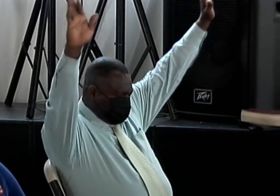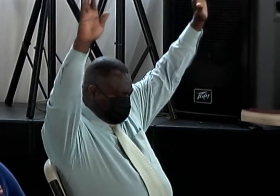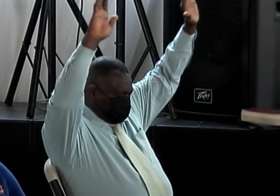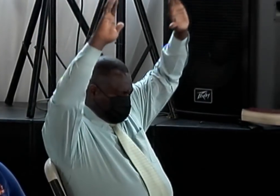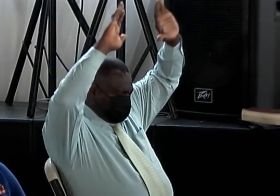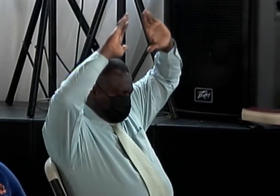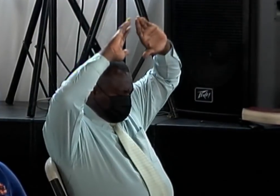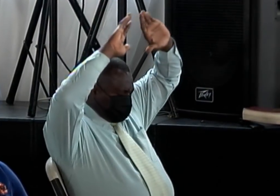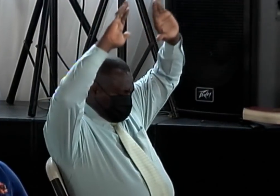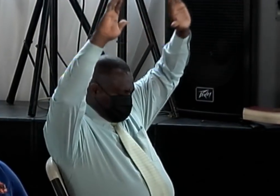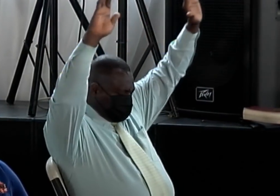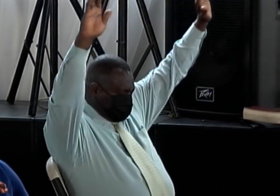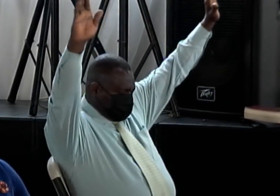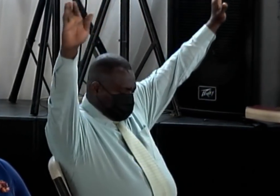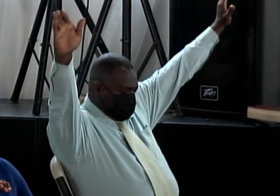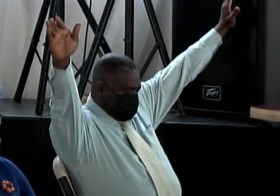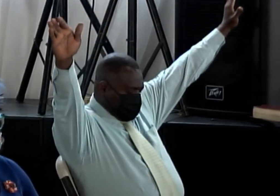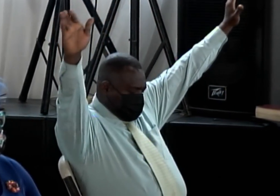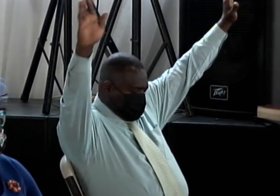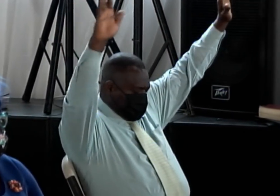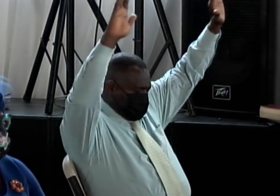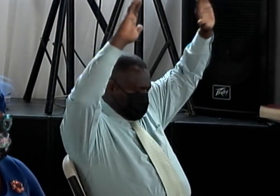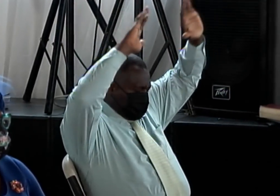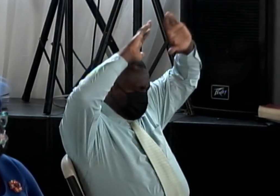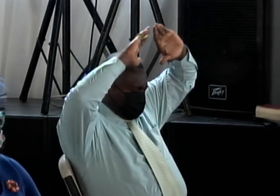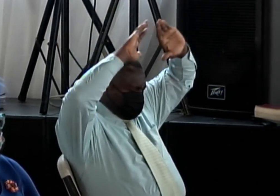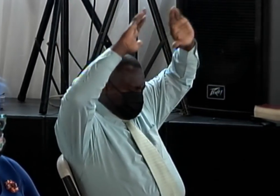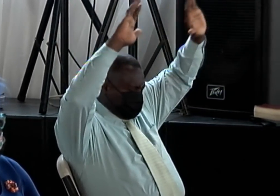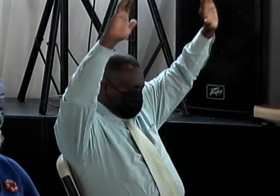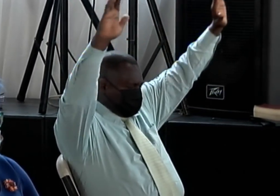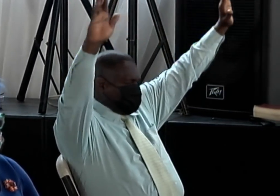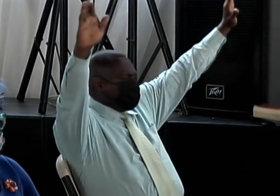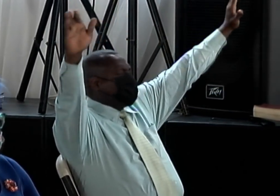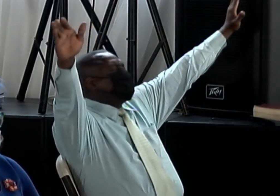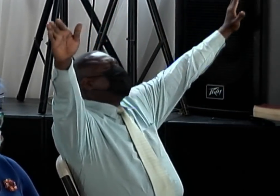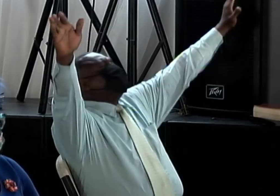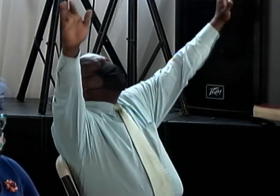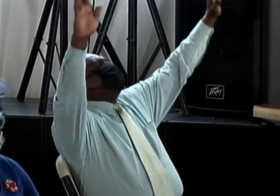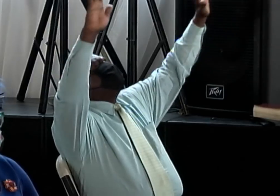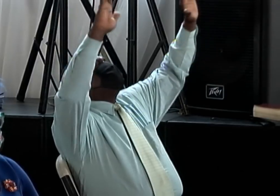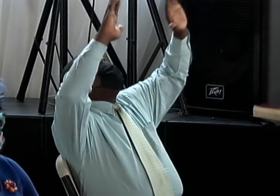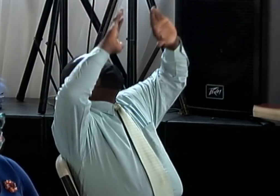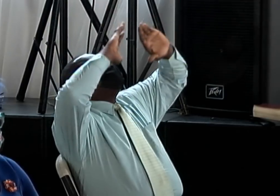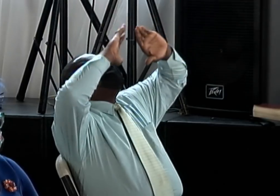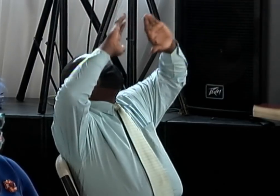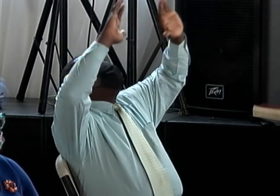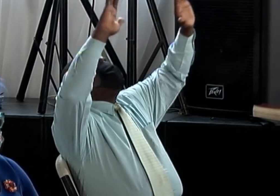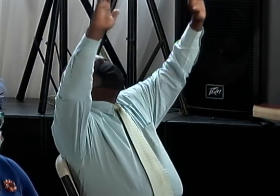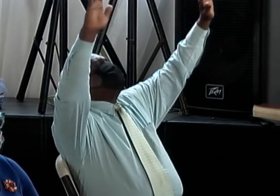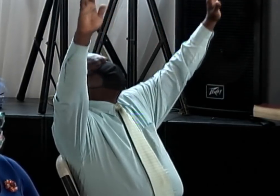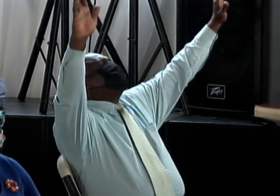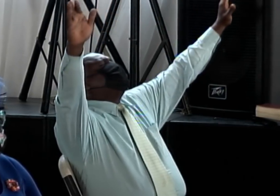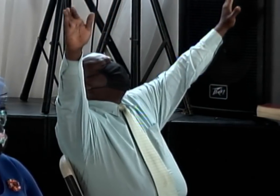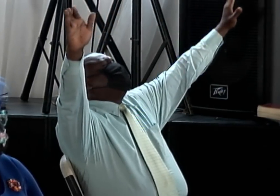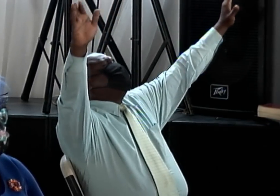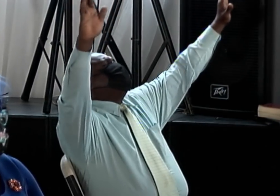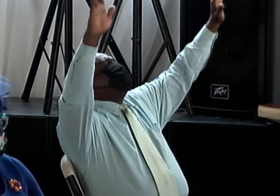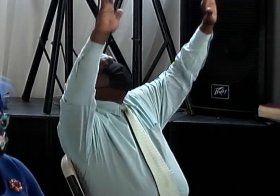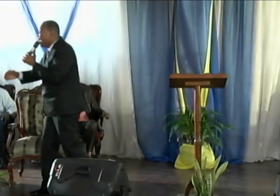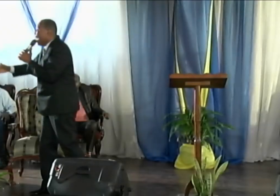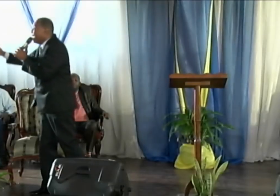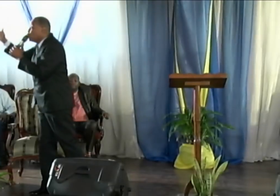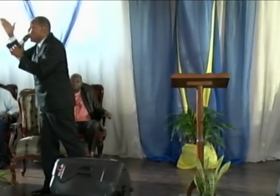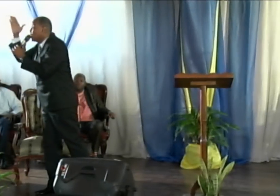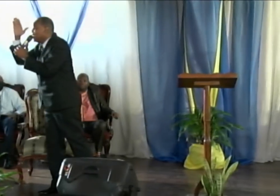our lives. But we will walk with God. And understand that there is a balm in